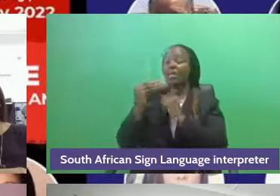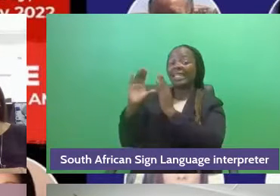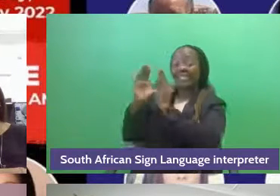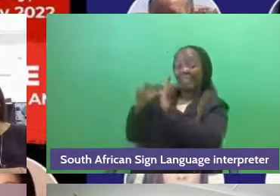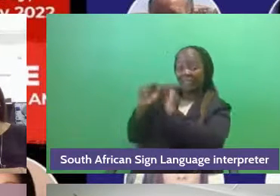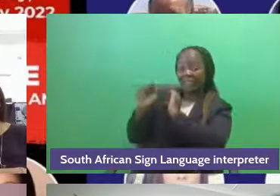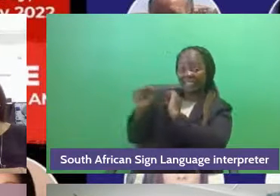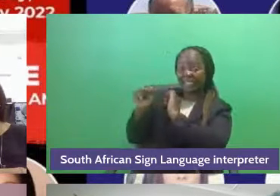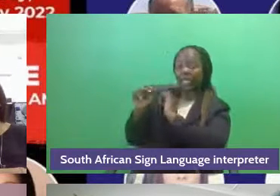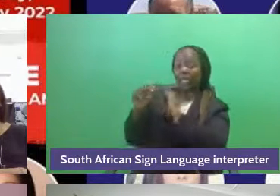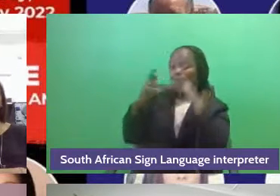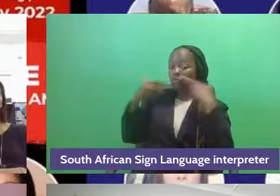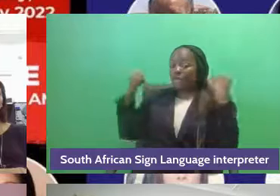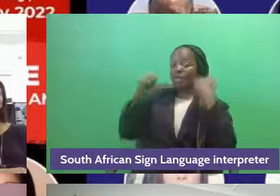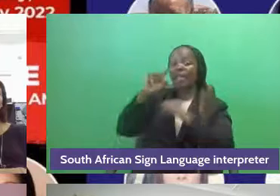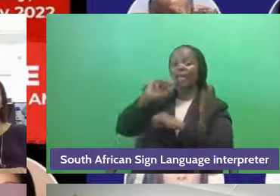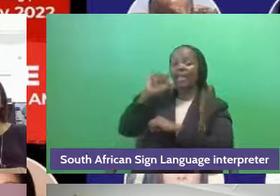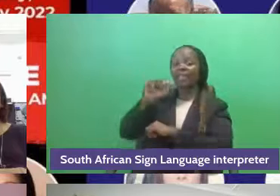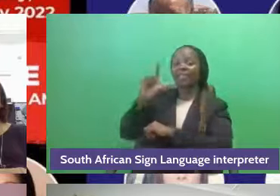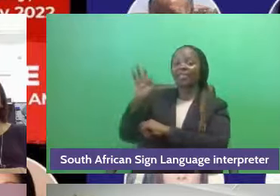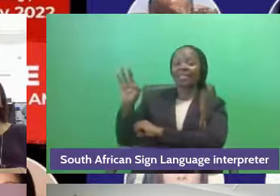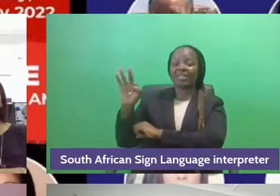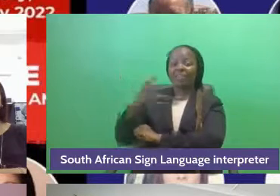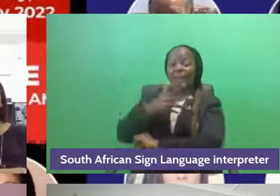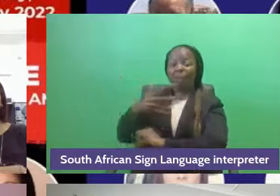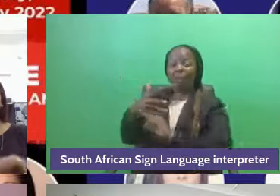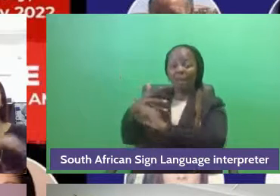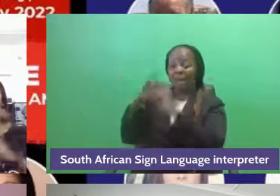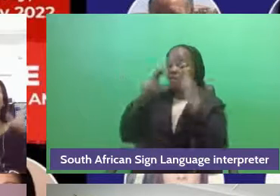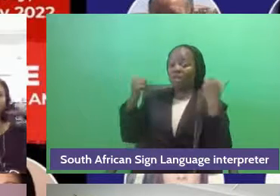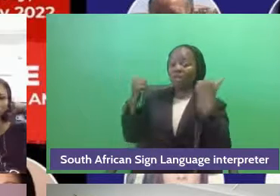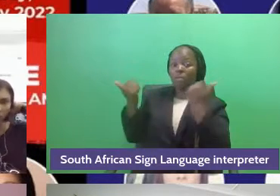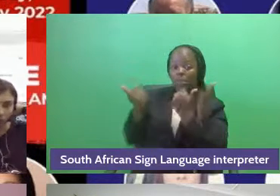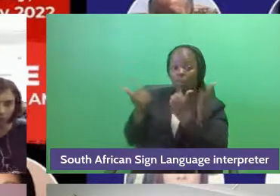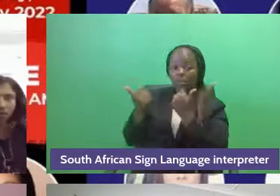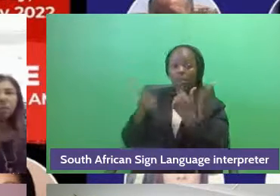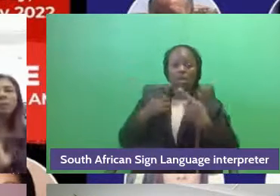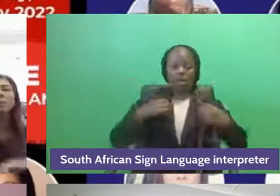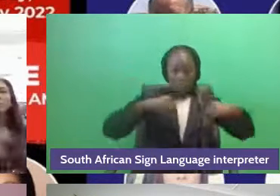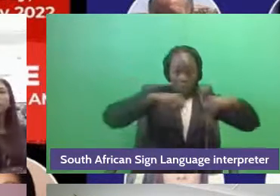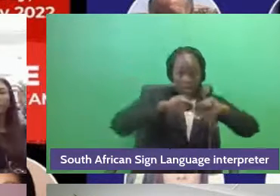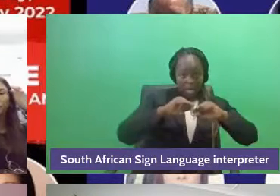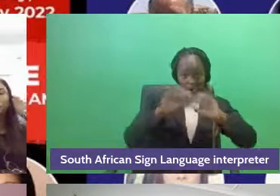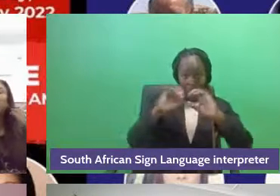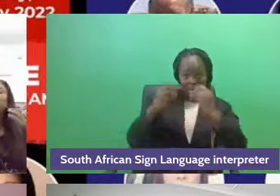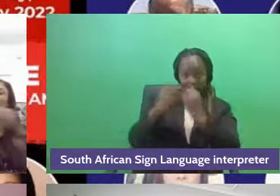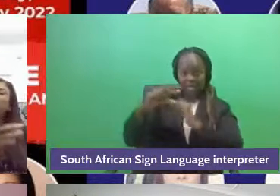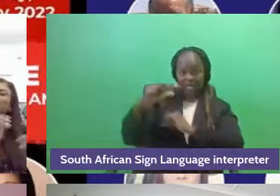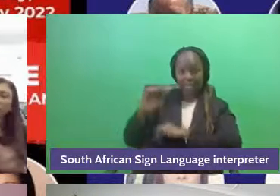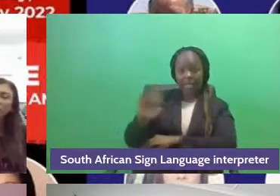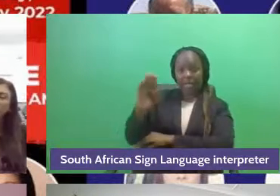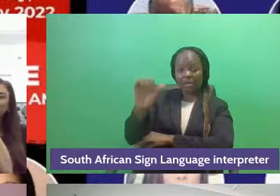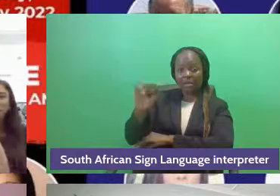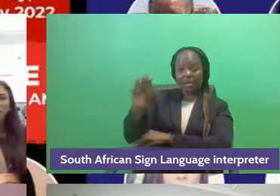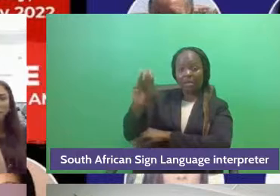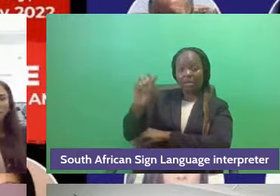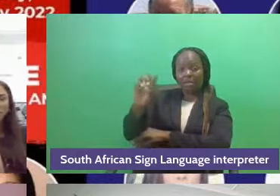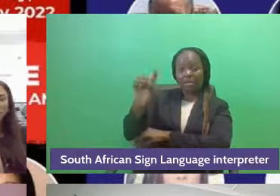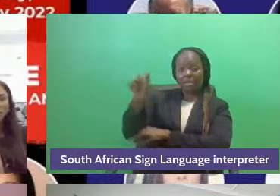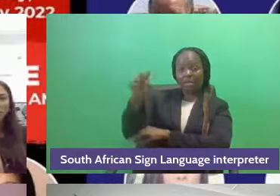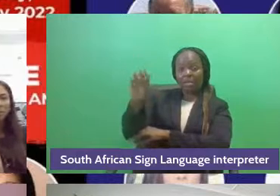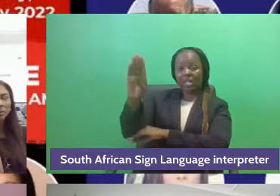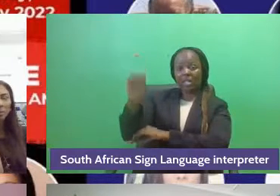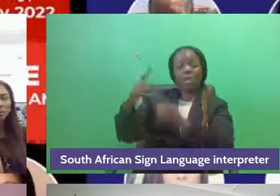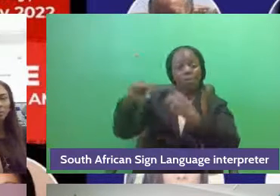a 73-year-old woman. So as the Bahamutibi LGBTI, we supported and advocated the